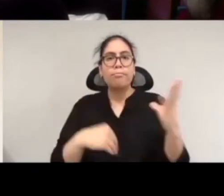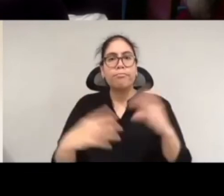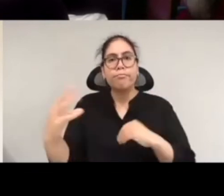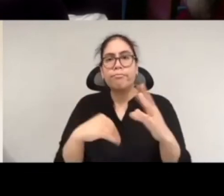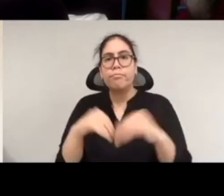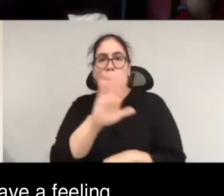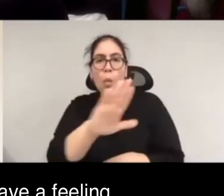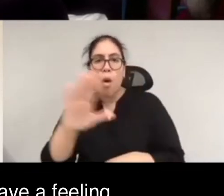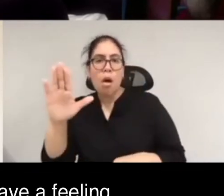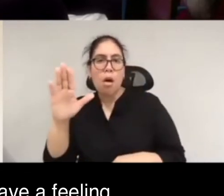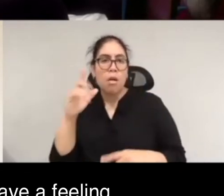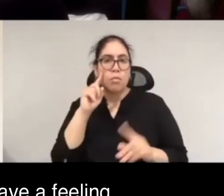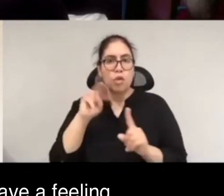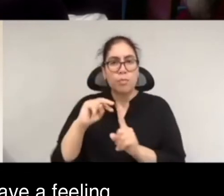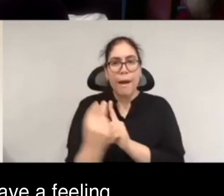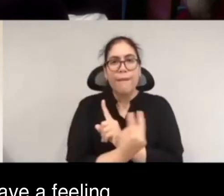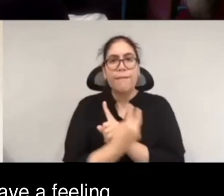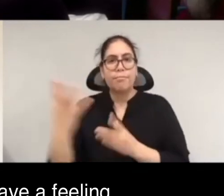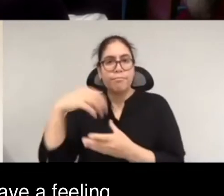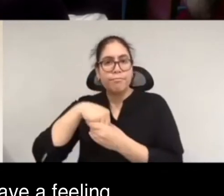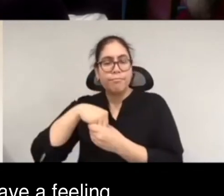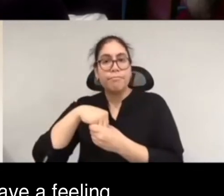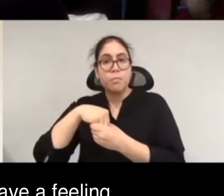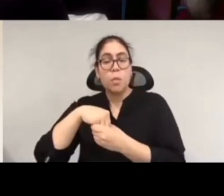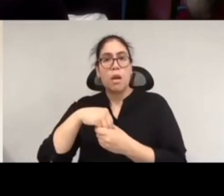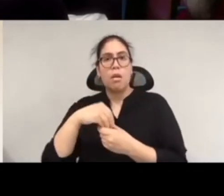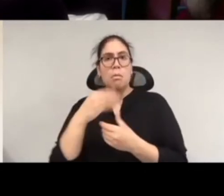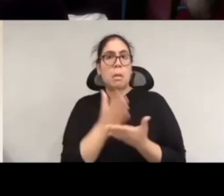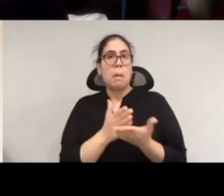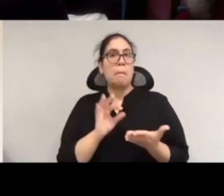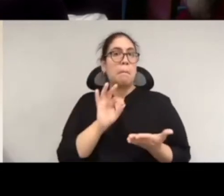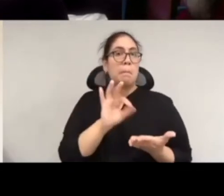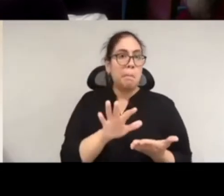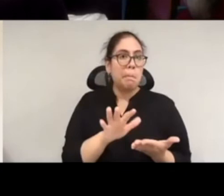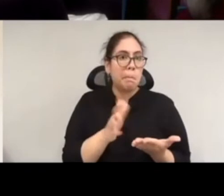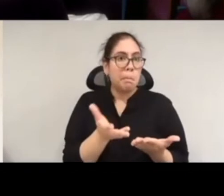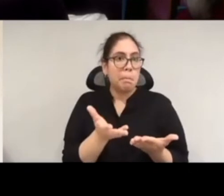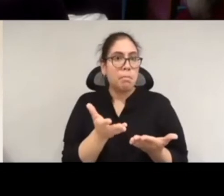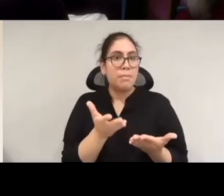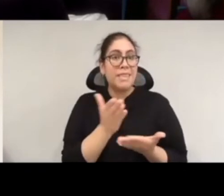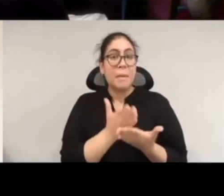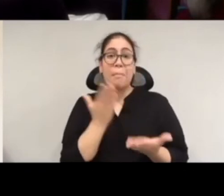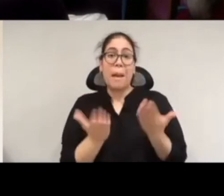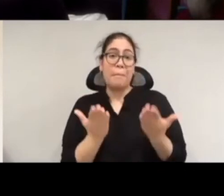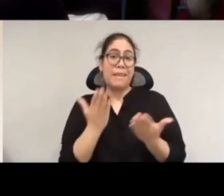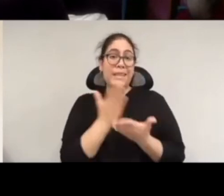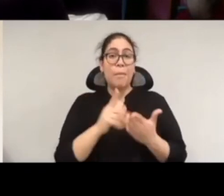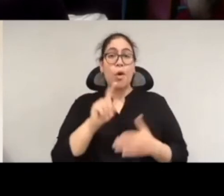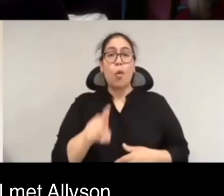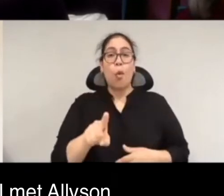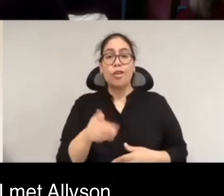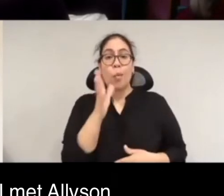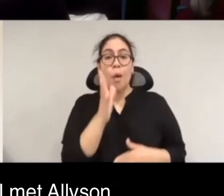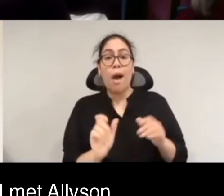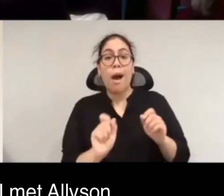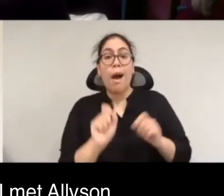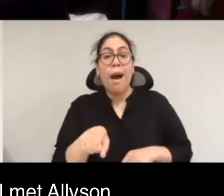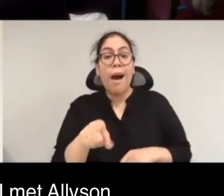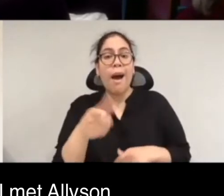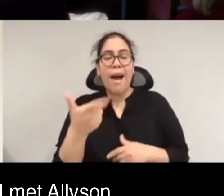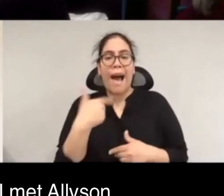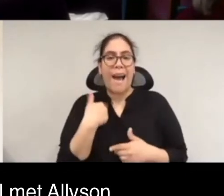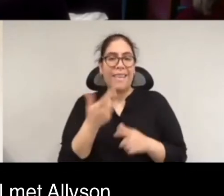that out there because I have a feeling somewhere around here, if I could, probably a question's going to come in. I'm not going to get to it today. So